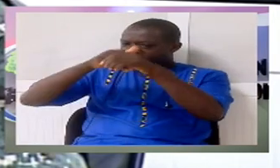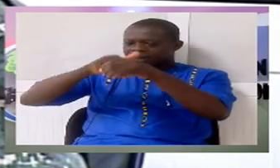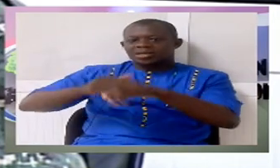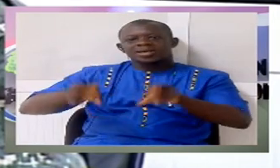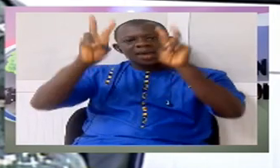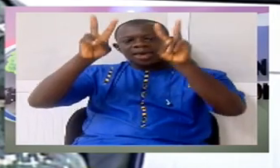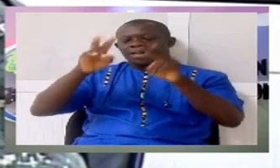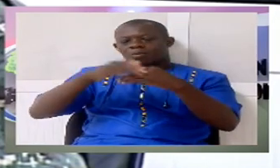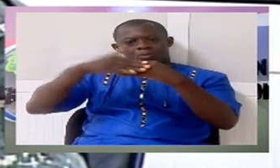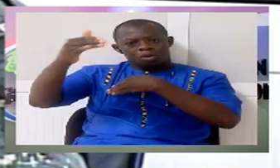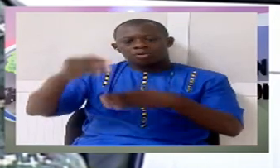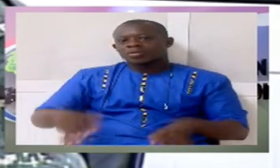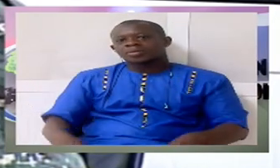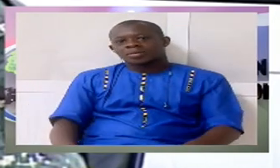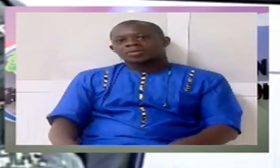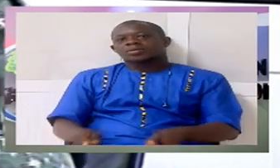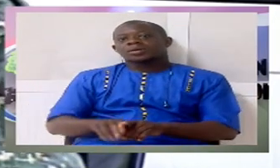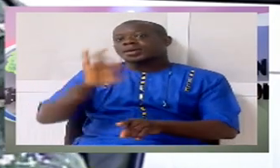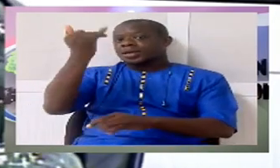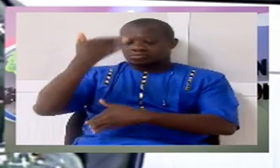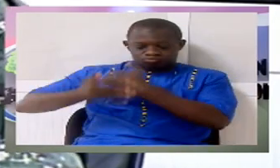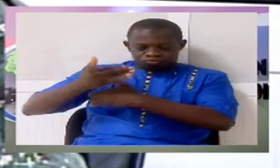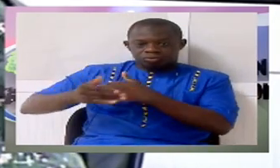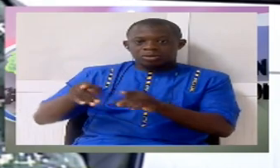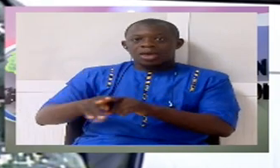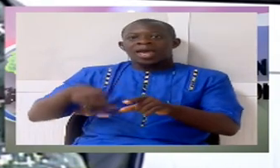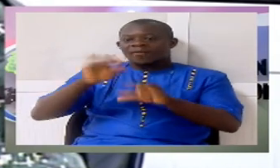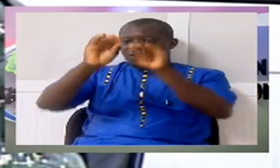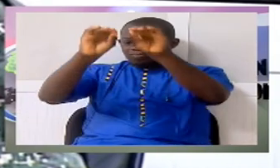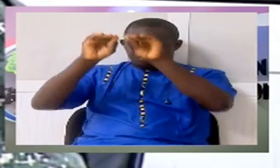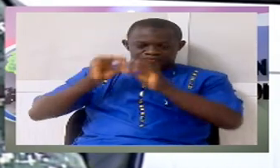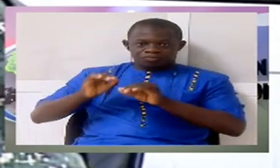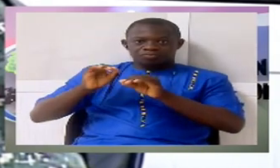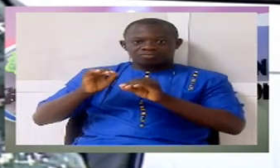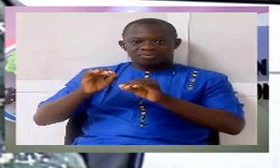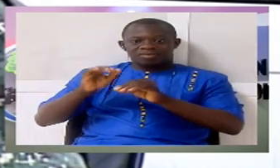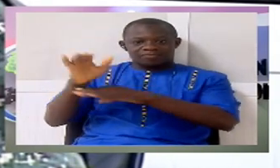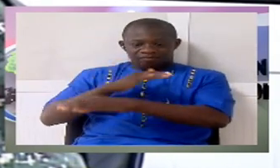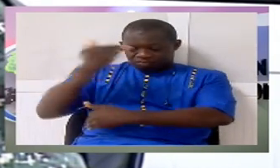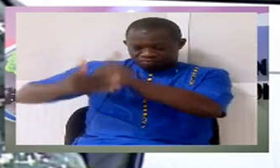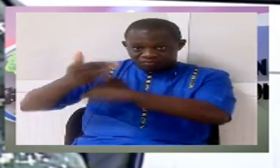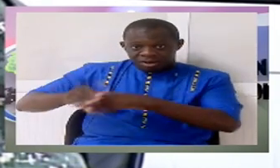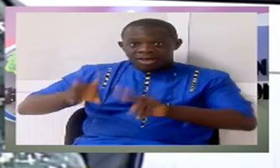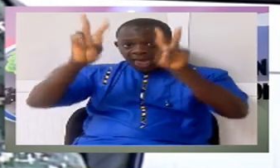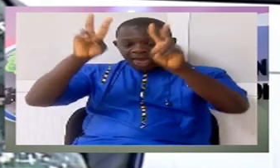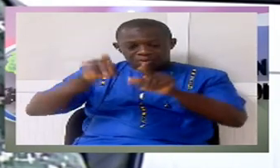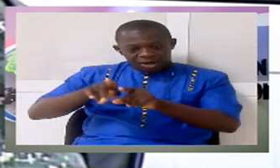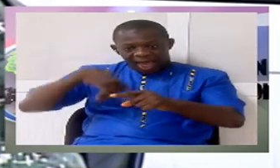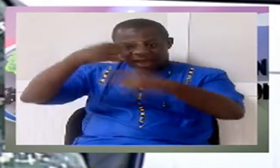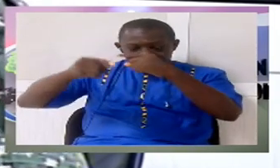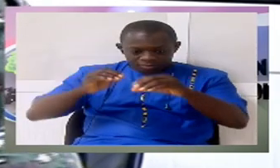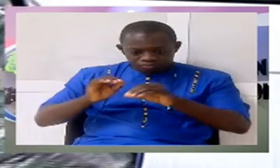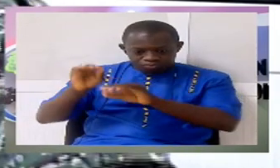ñaané won na Yaya Jame dé ndax digeñ nako après ñu waté après ñu ko waté. Yes, he was close to him, but later on he was demoted.